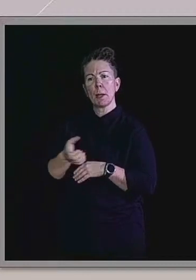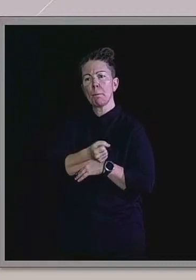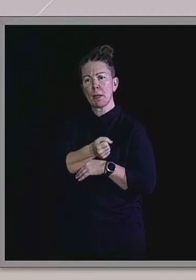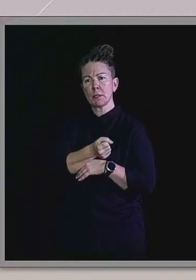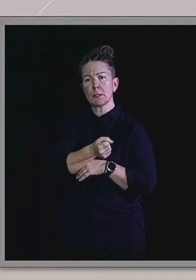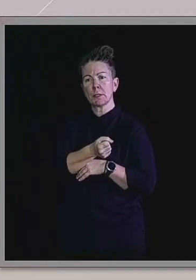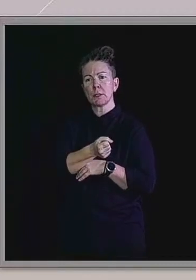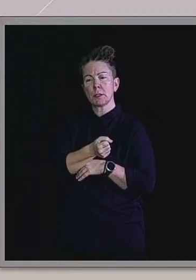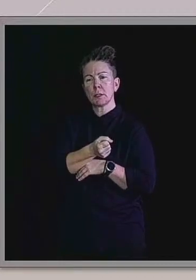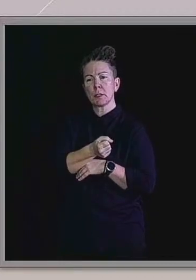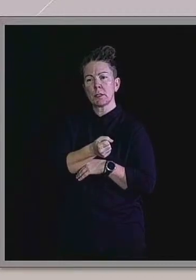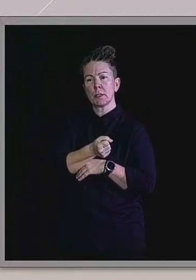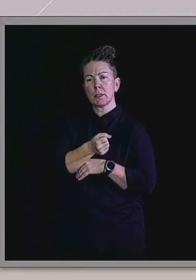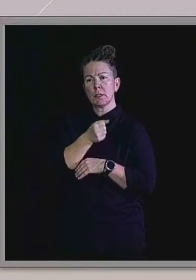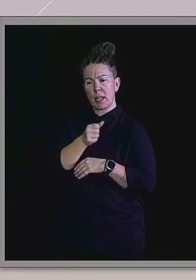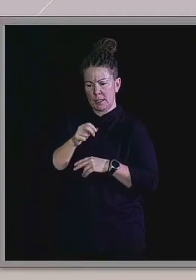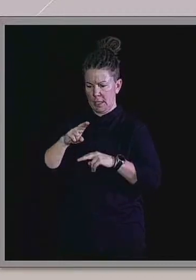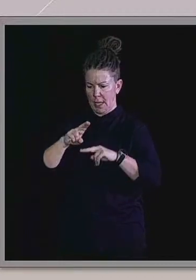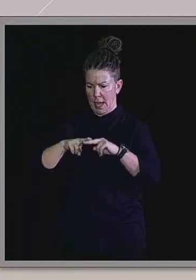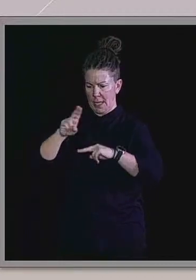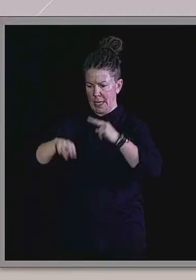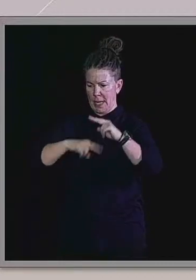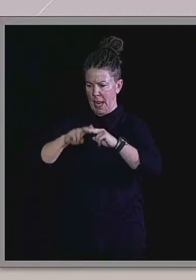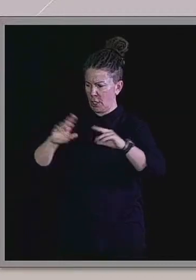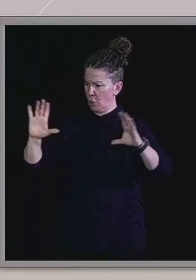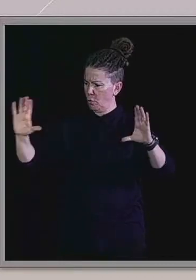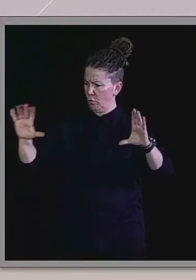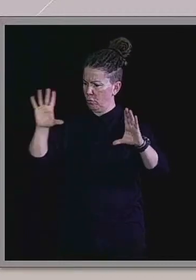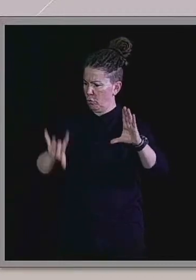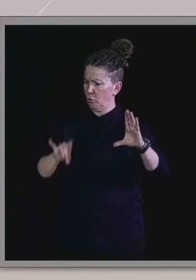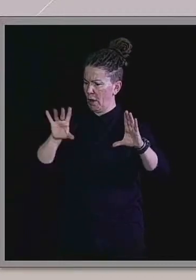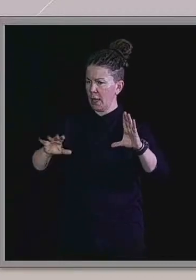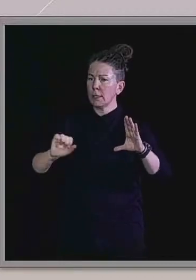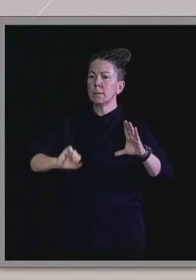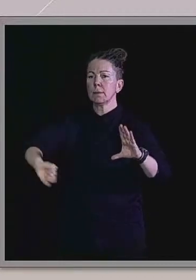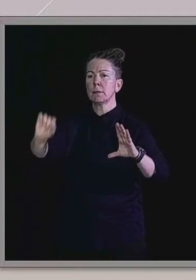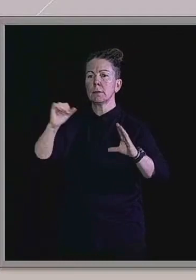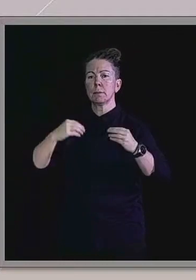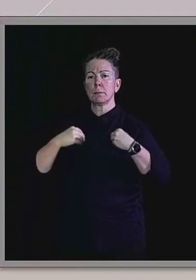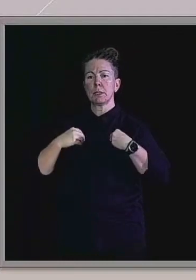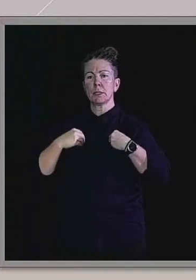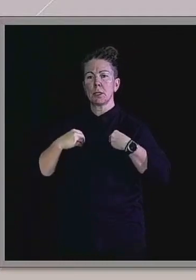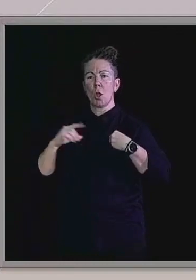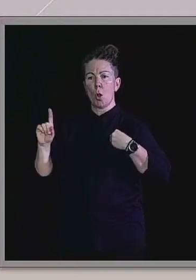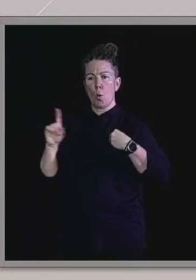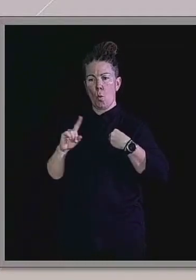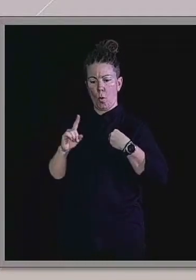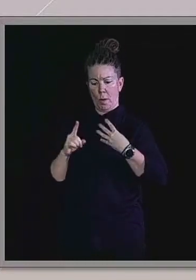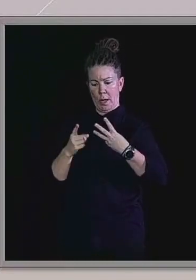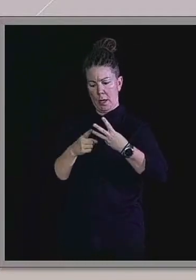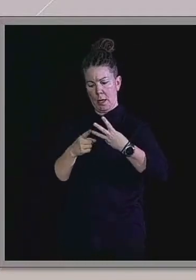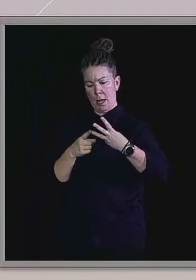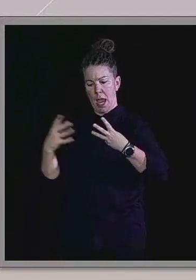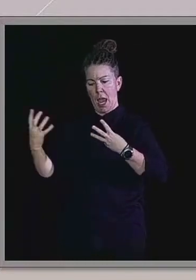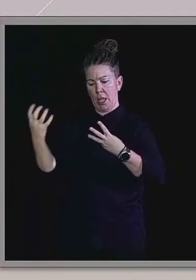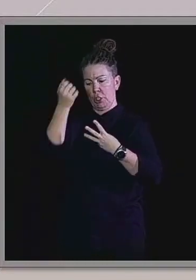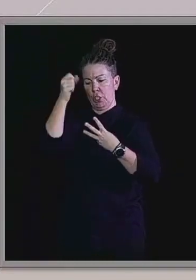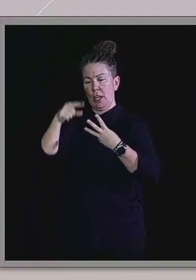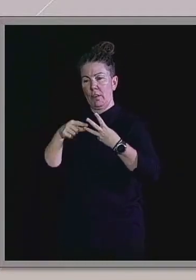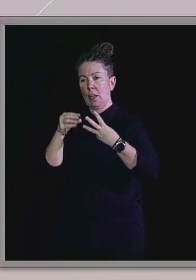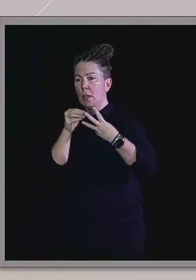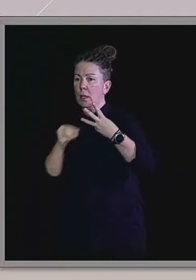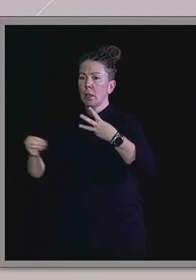nation's business. So whatever we achieve in the commercial goes back into supporting